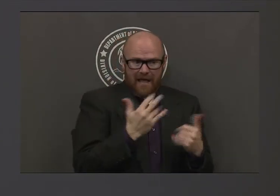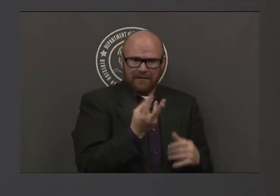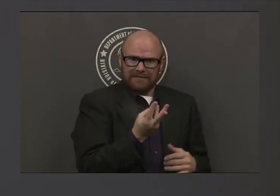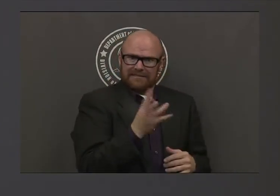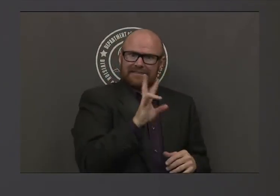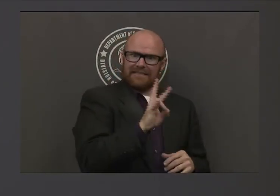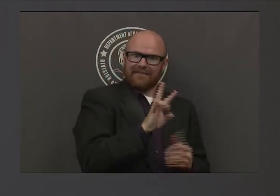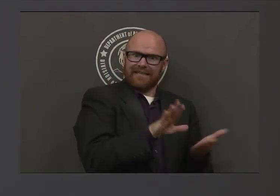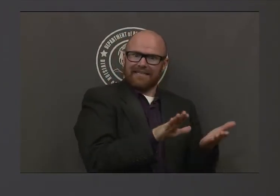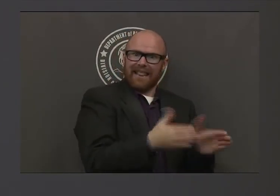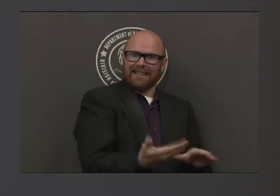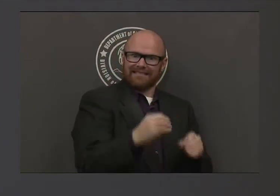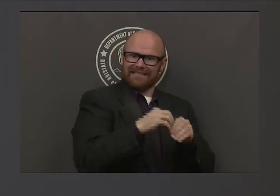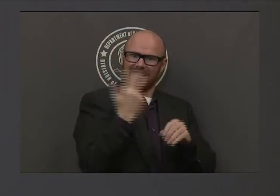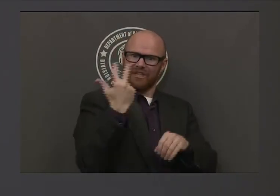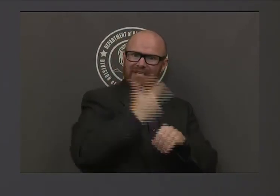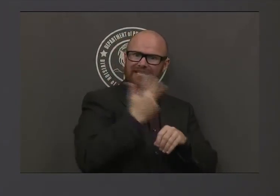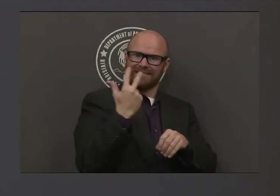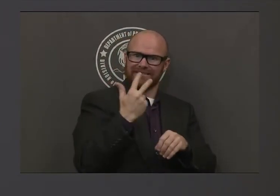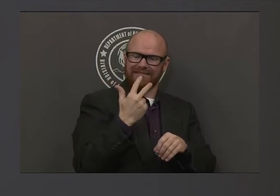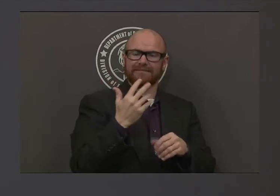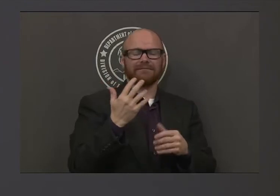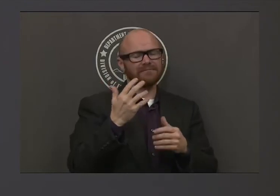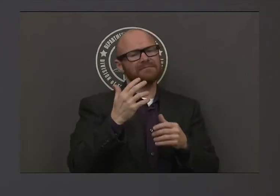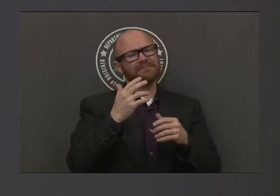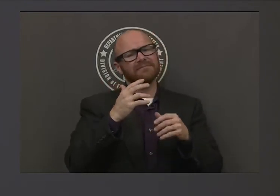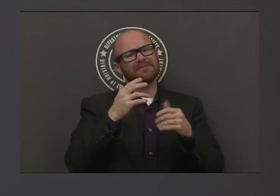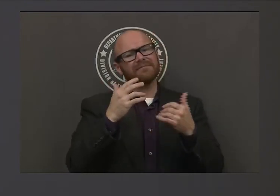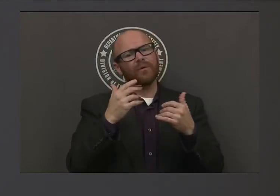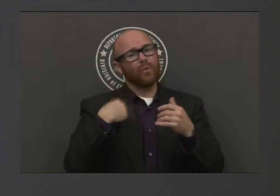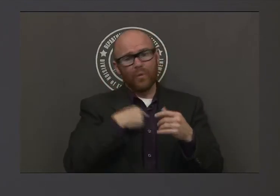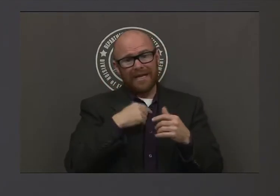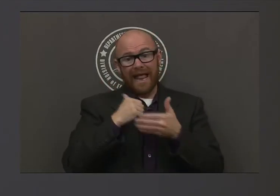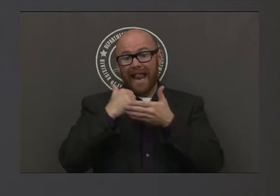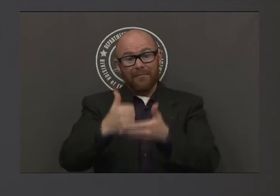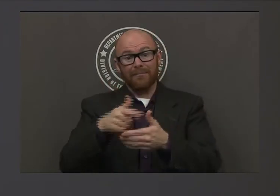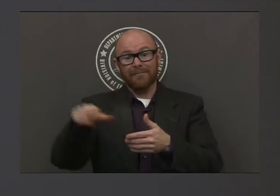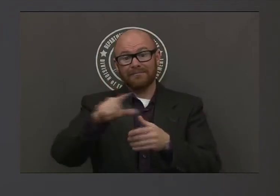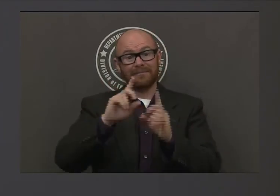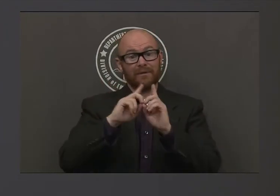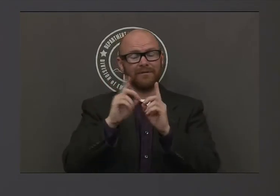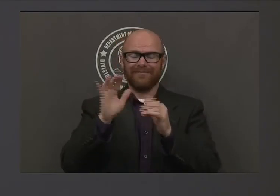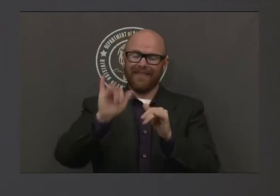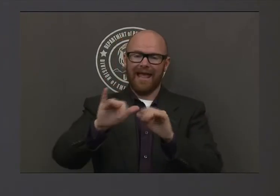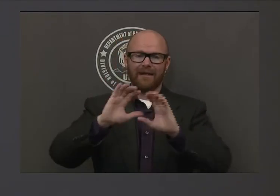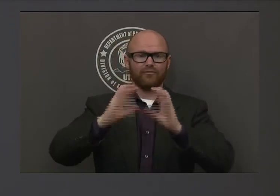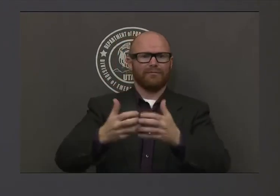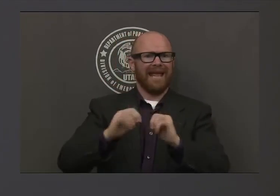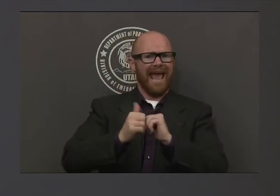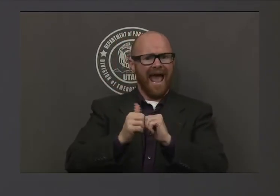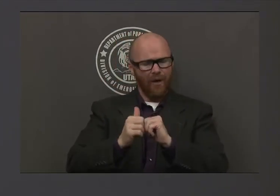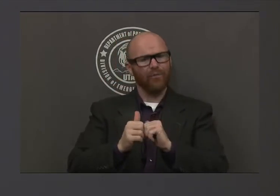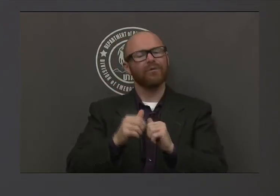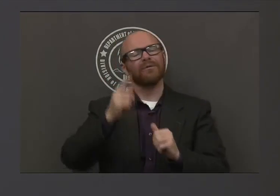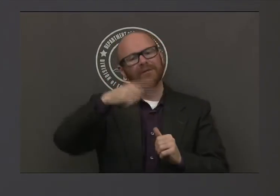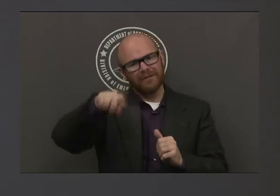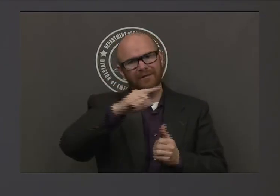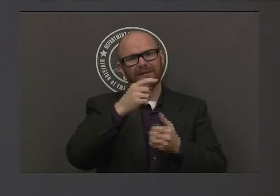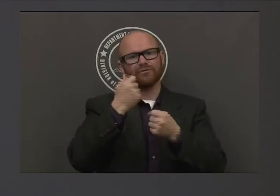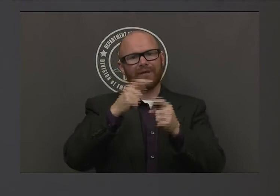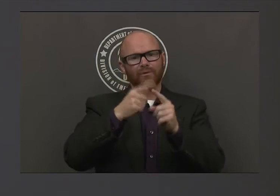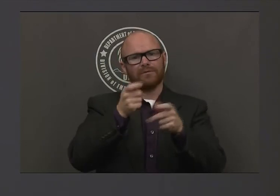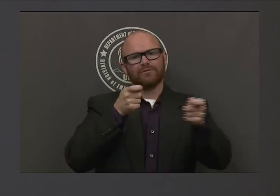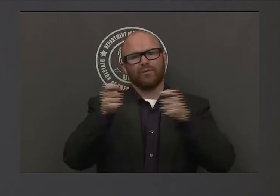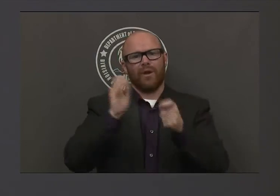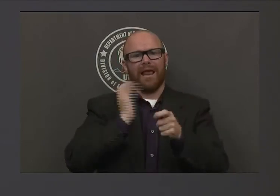a mask, staying home when you're sick, and really trying to keep our close contacts with our household members only as much as possible will really help out not only